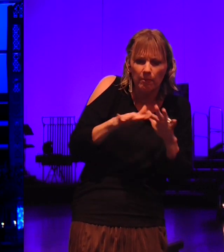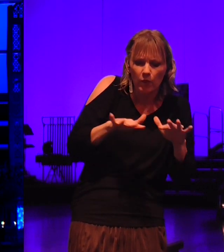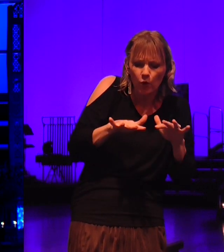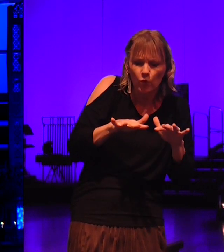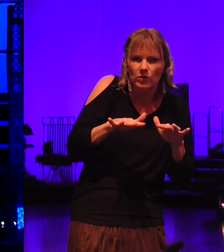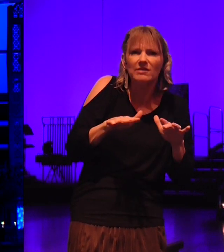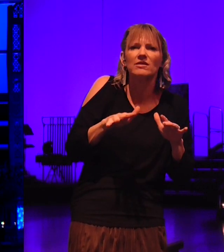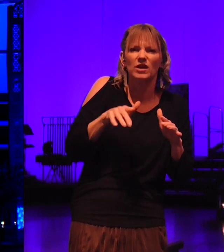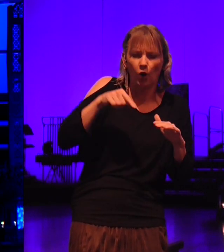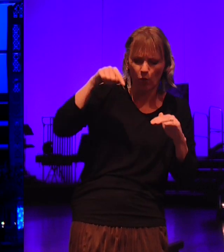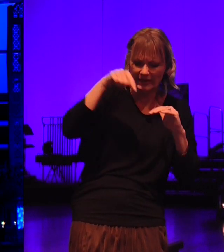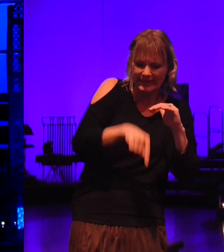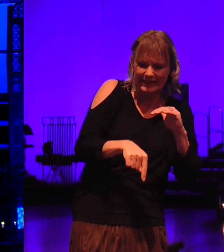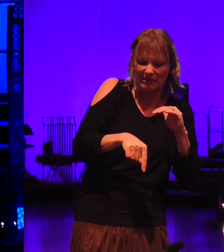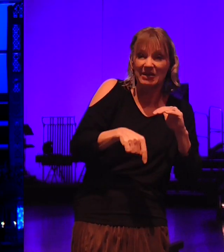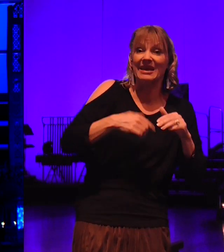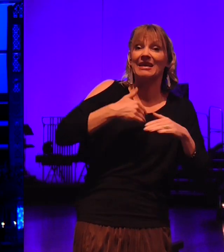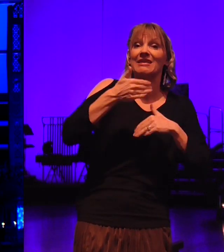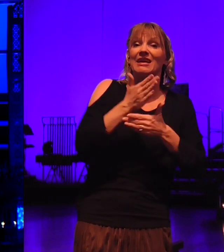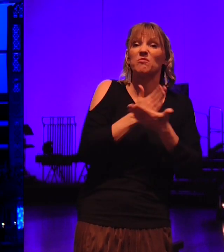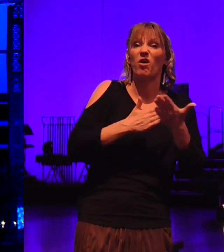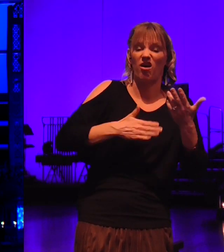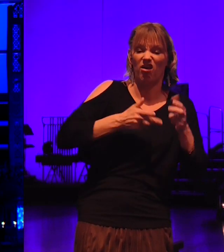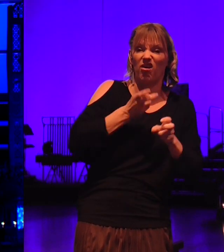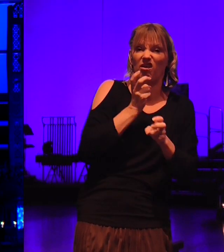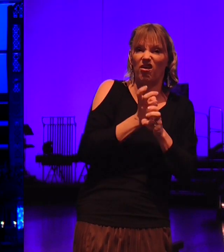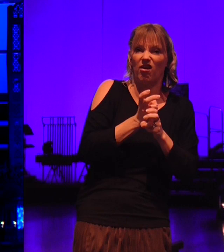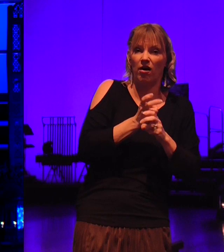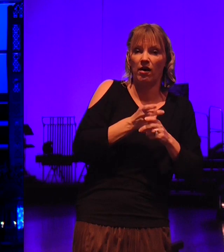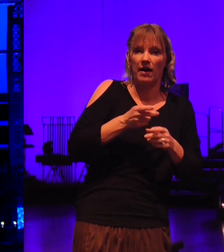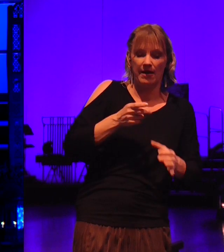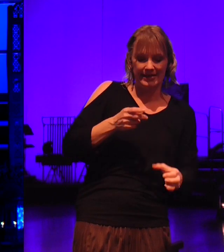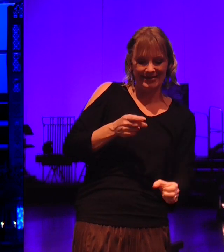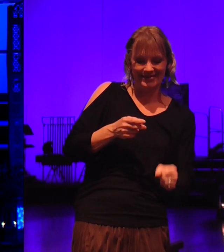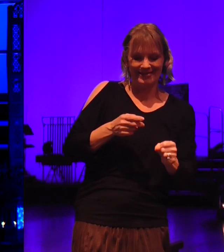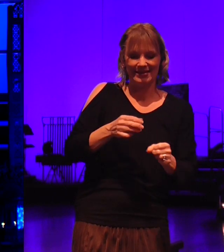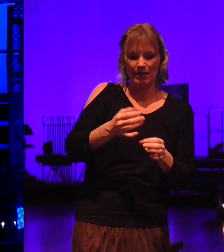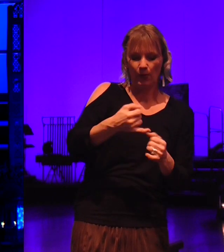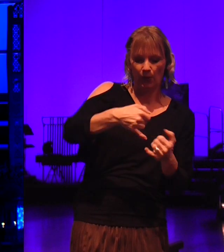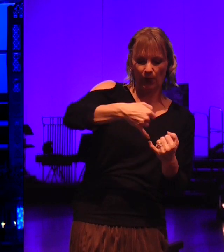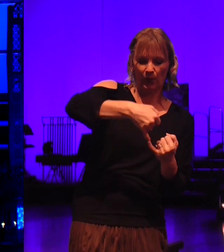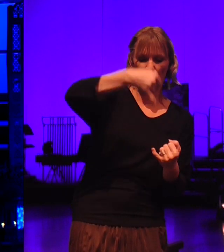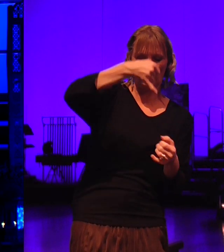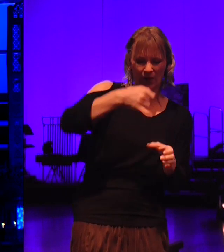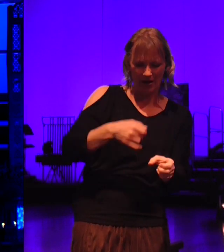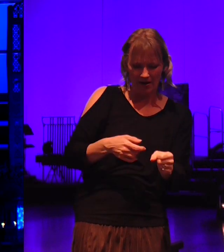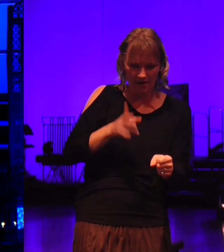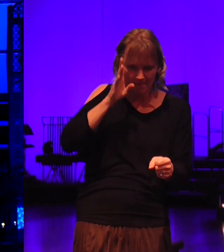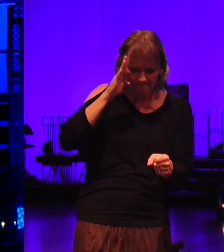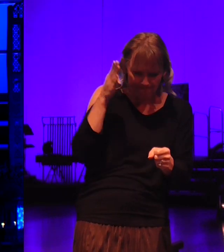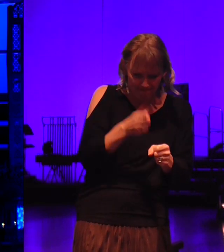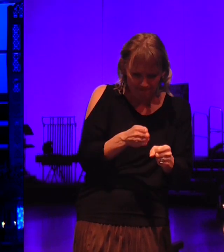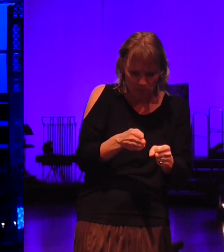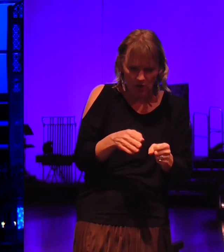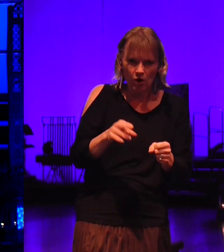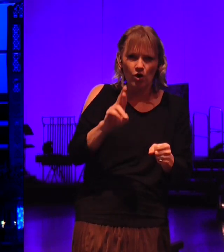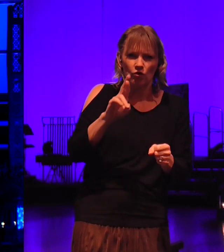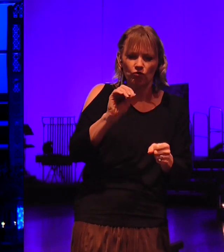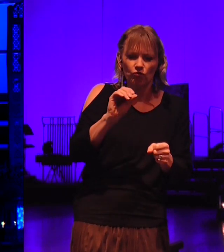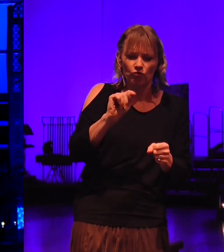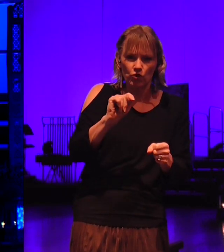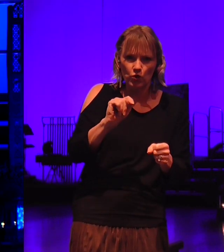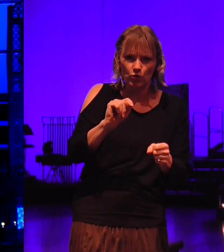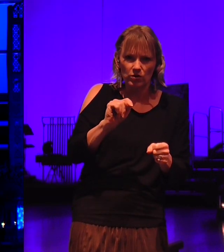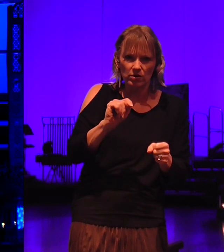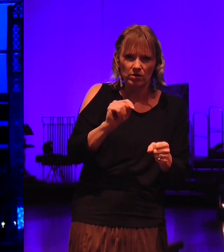The next part is tricky. Take hold of the stem and apply your attention, allowing the root to release.